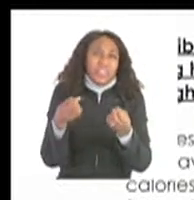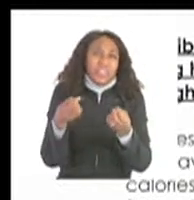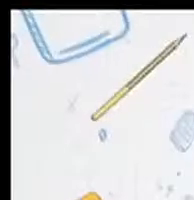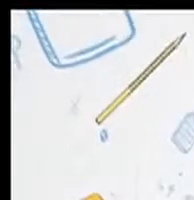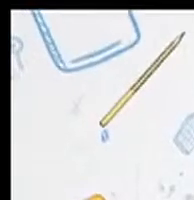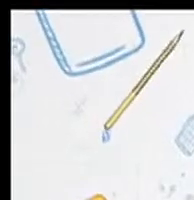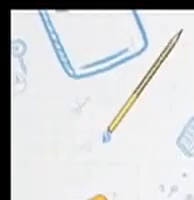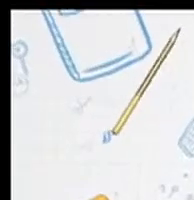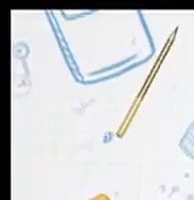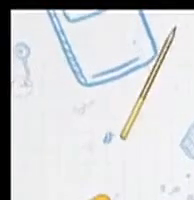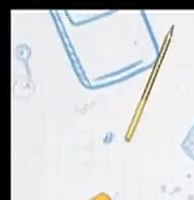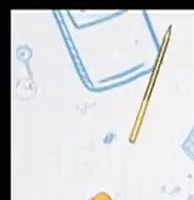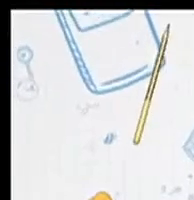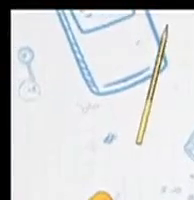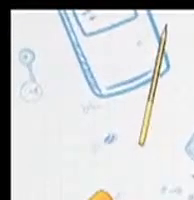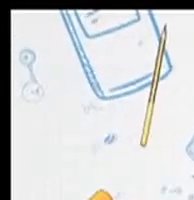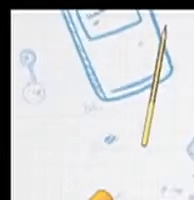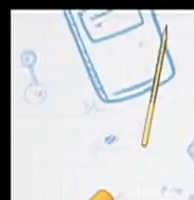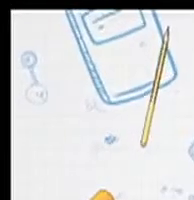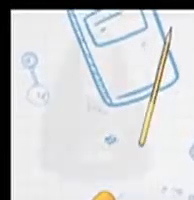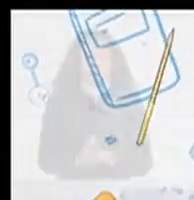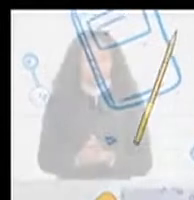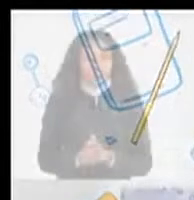that will provide.